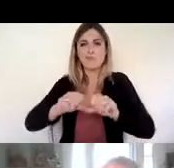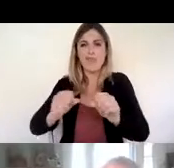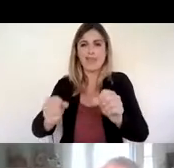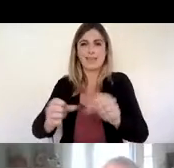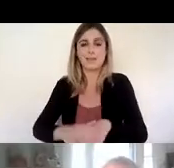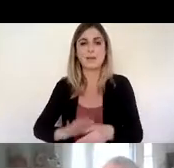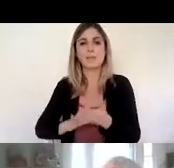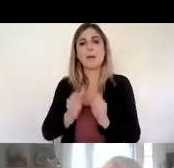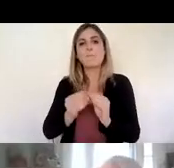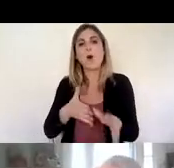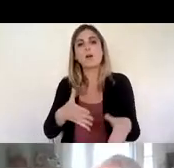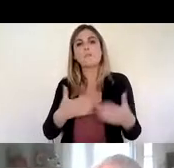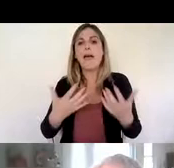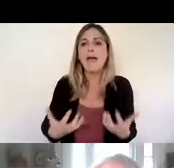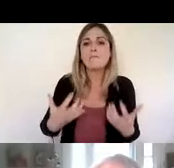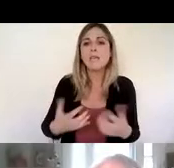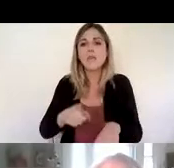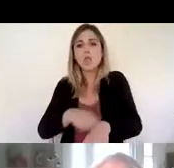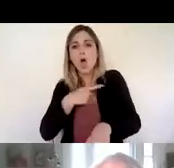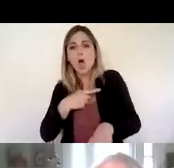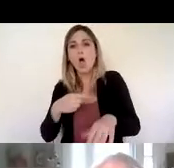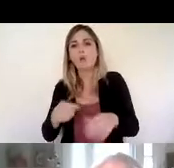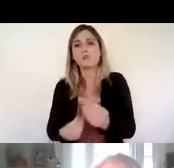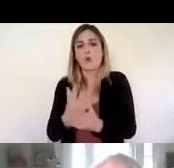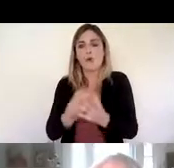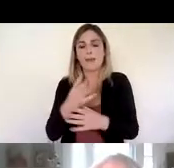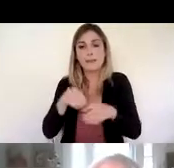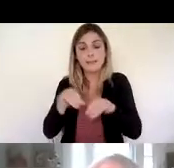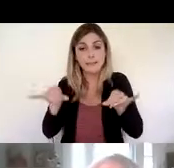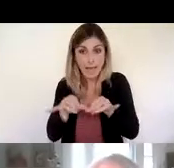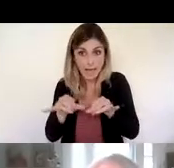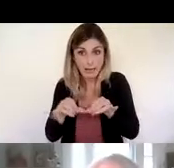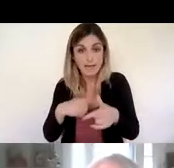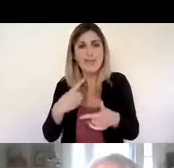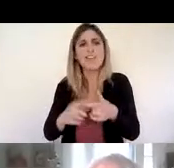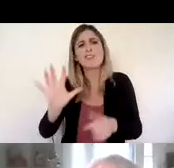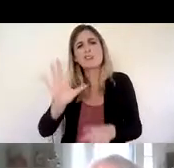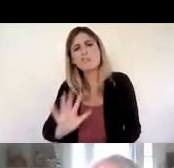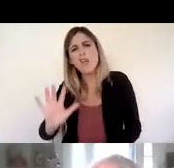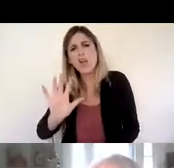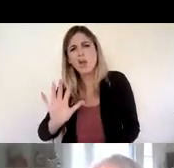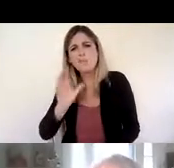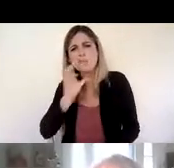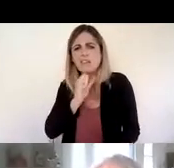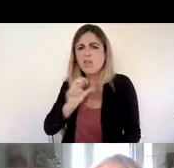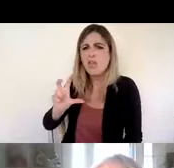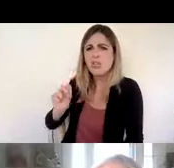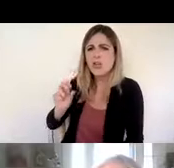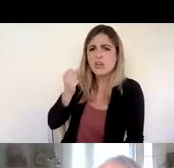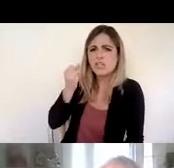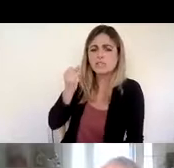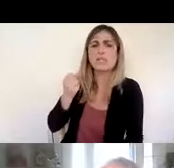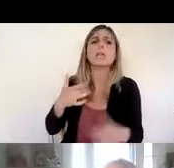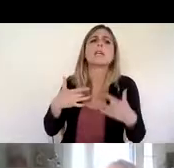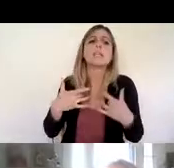longer and just growing bigger in size. And then by around our 30s, our mid 30s, we reach